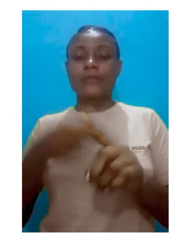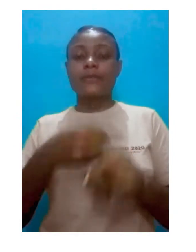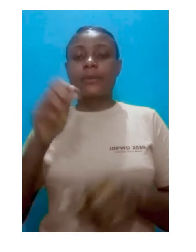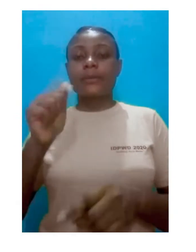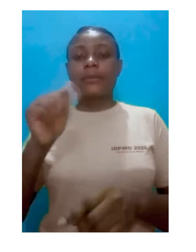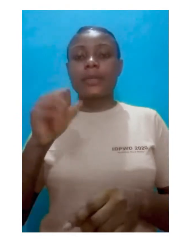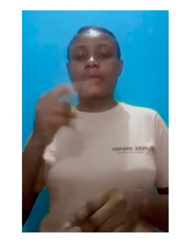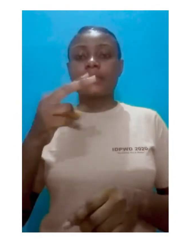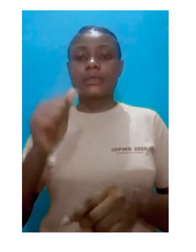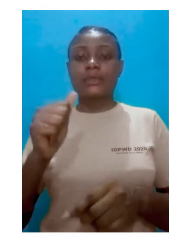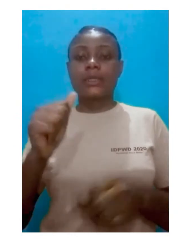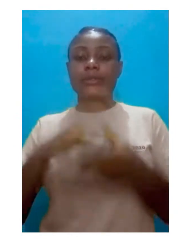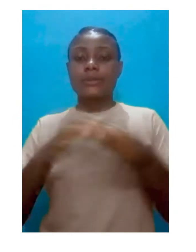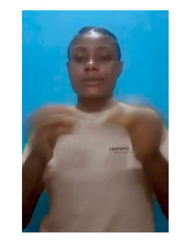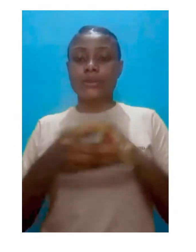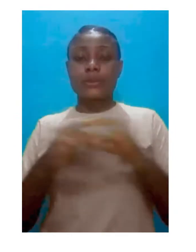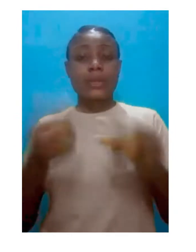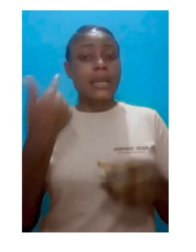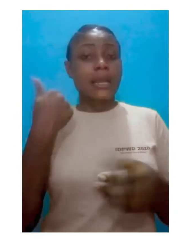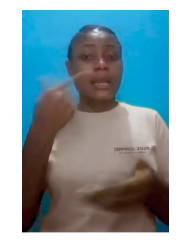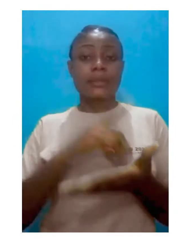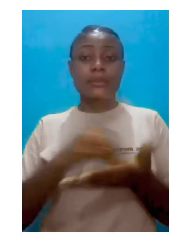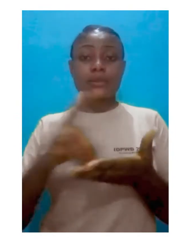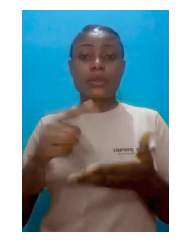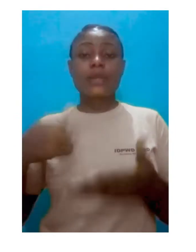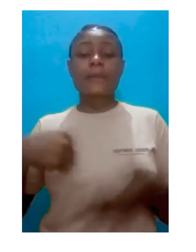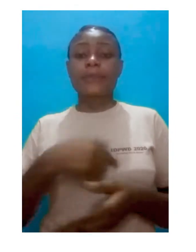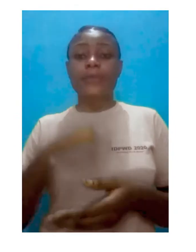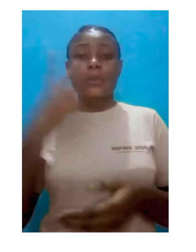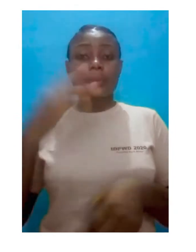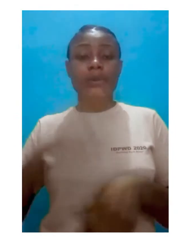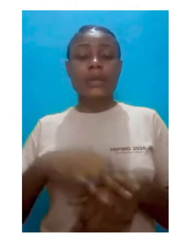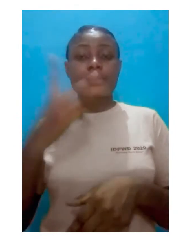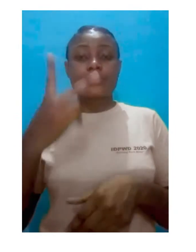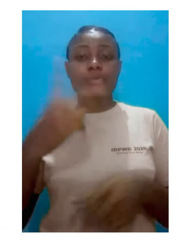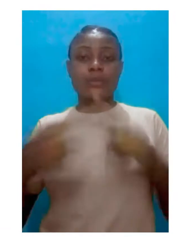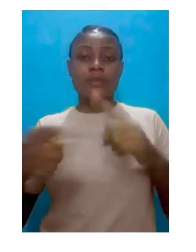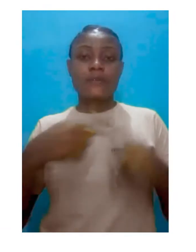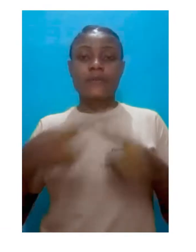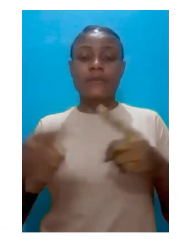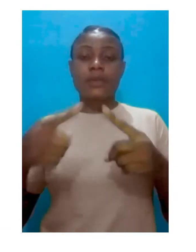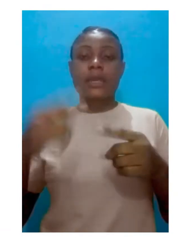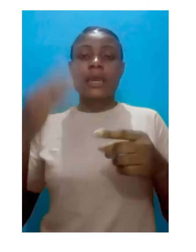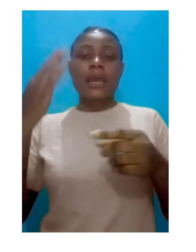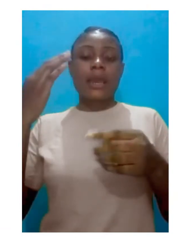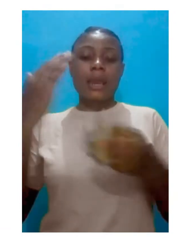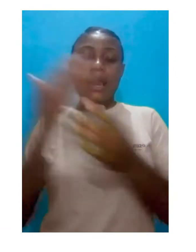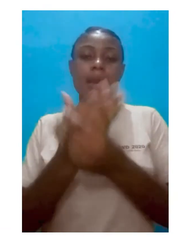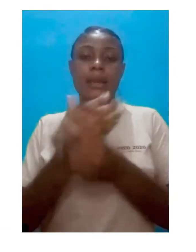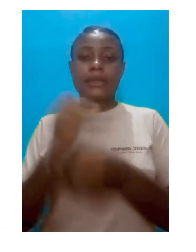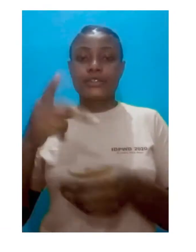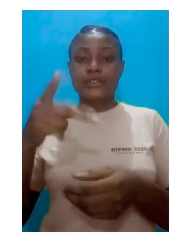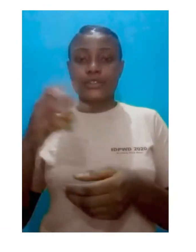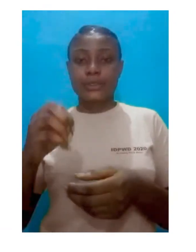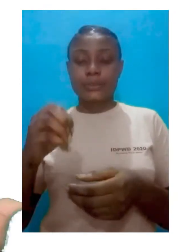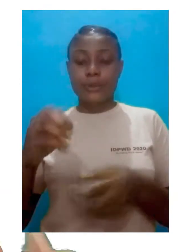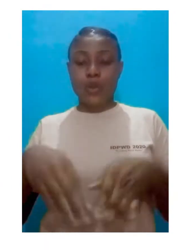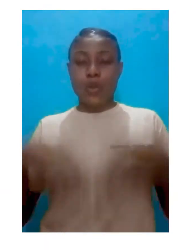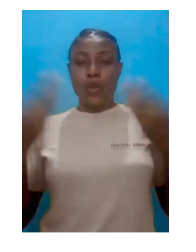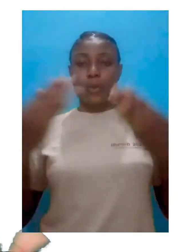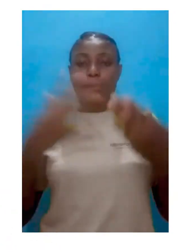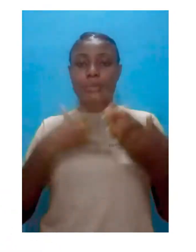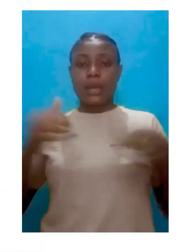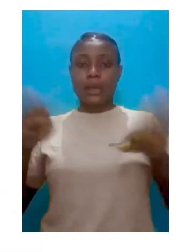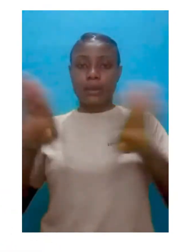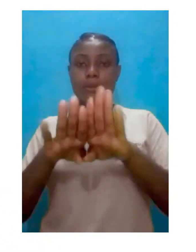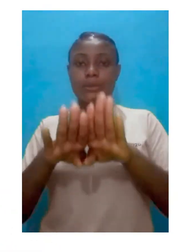from Aisha's story. And last week we looked at two major handshapes, the